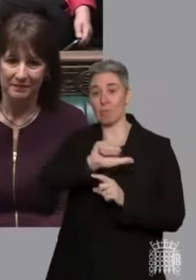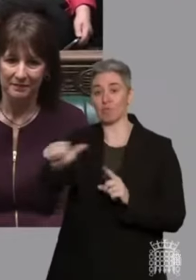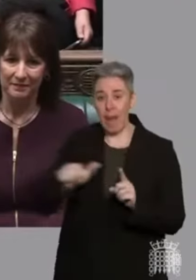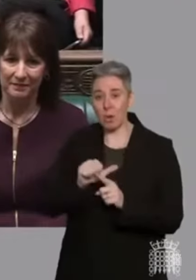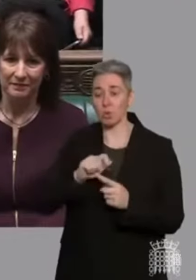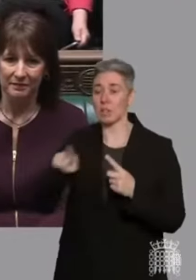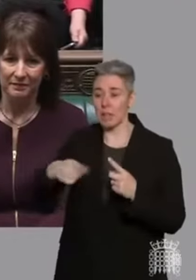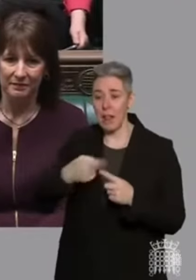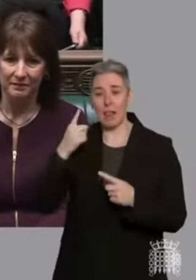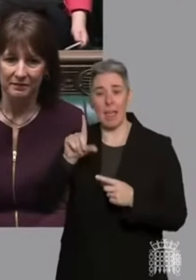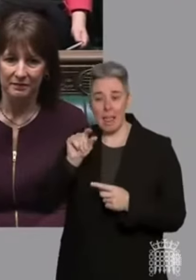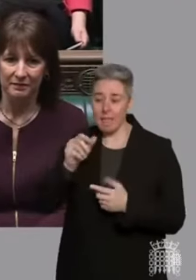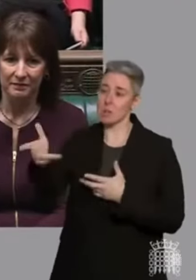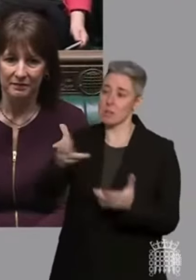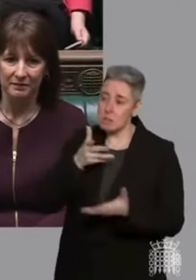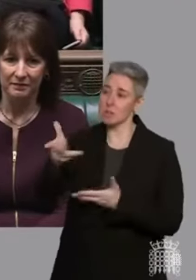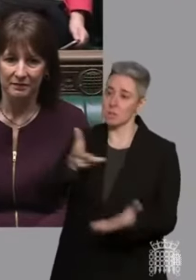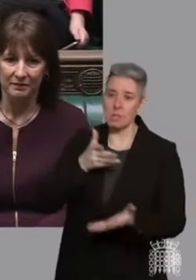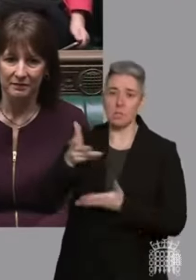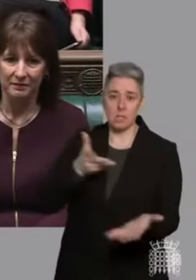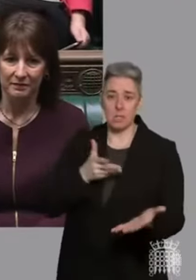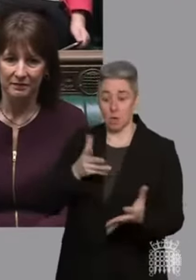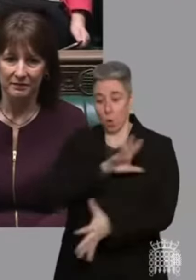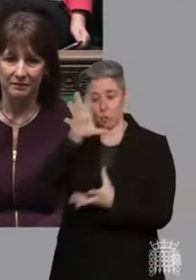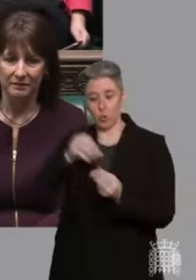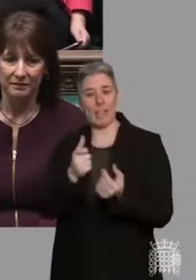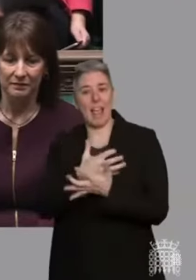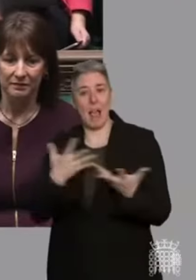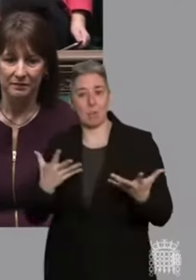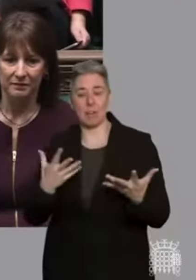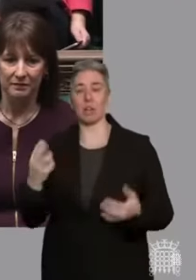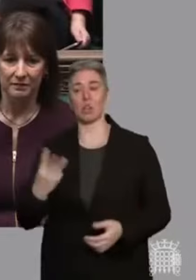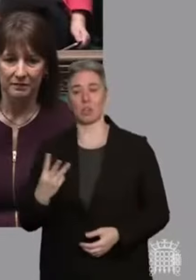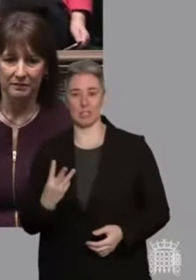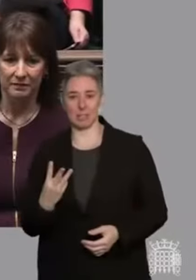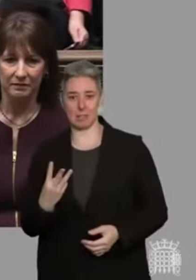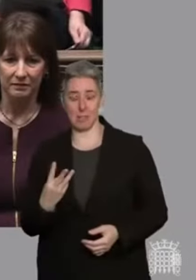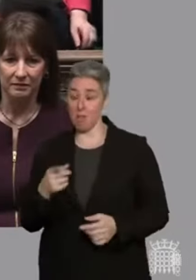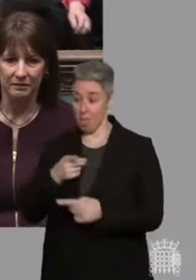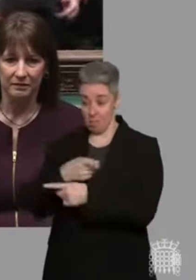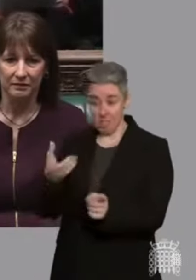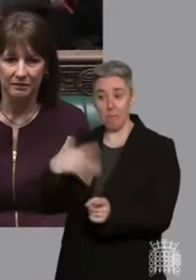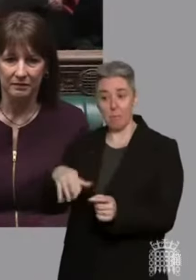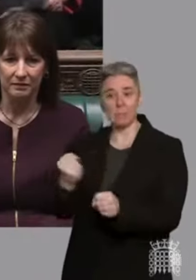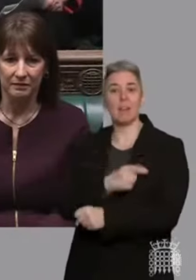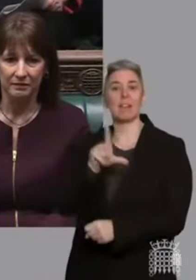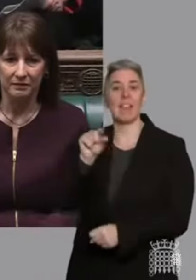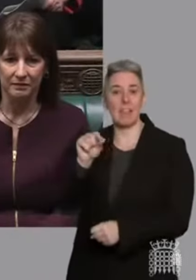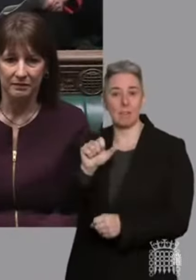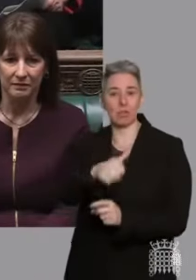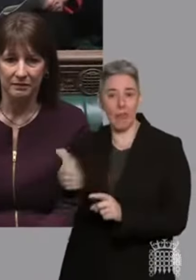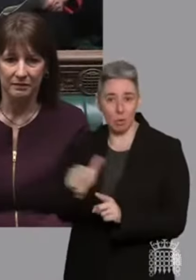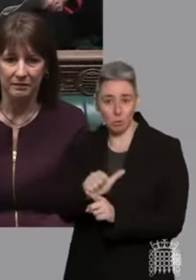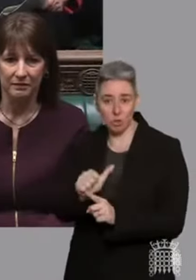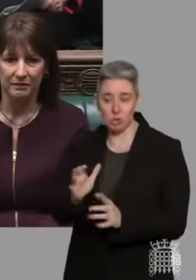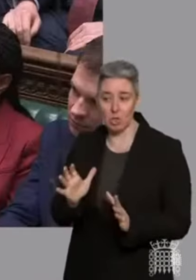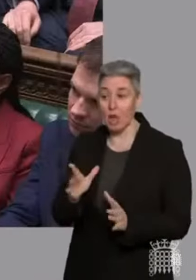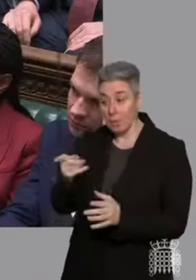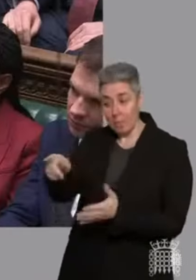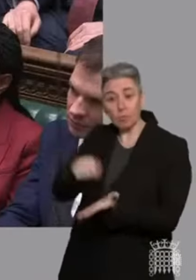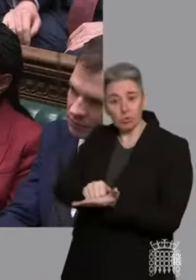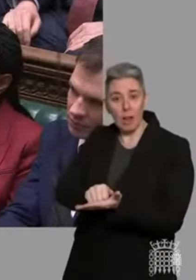were right to do so. That is why this government has completed that process, and we were right to do so.